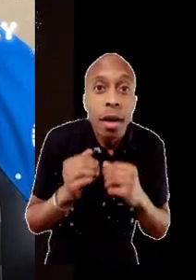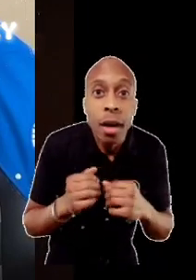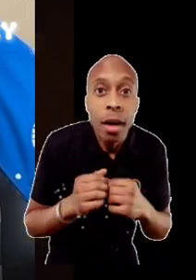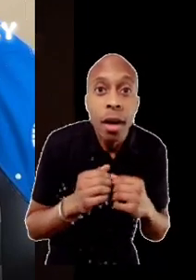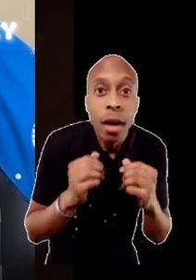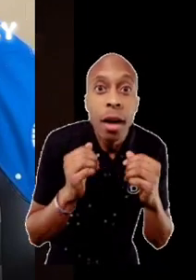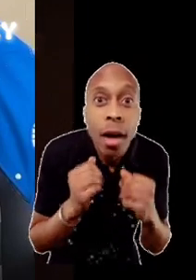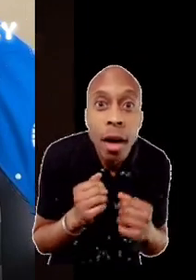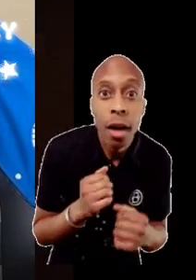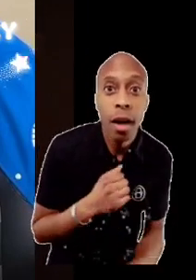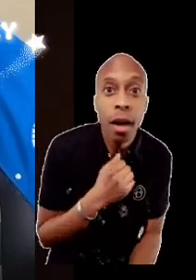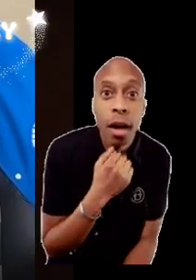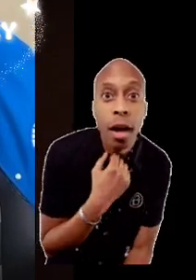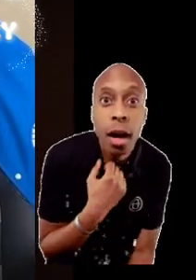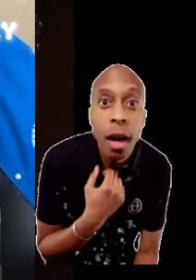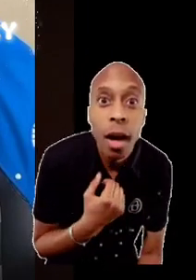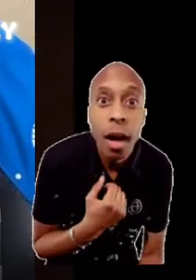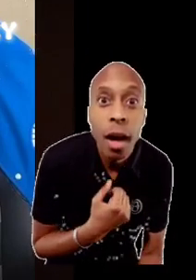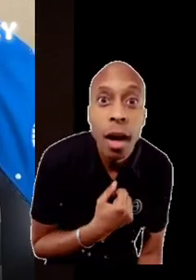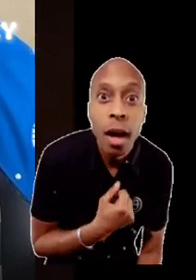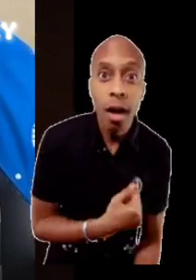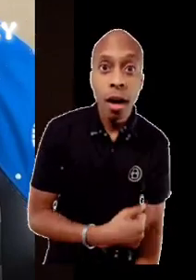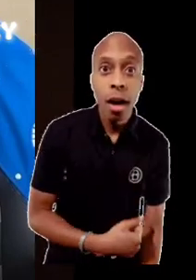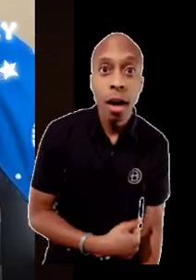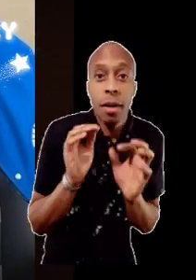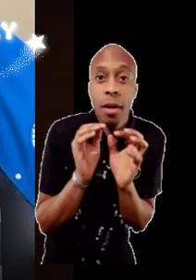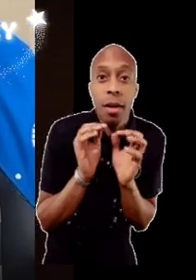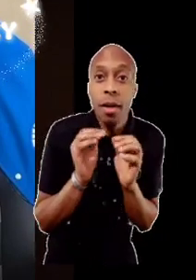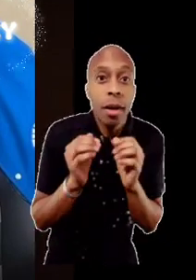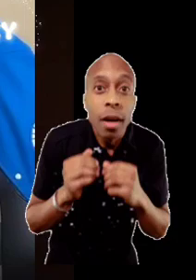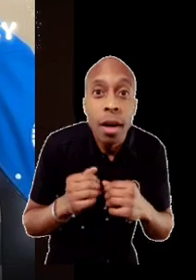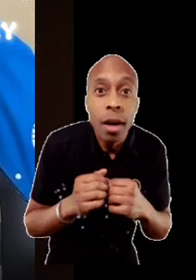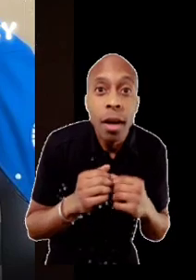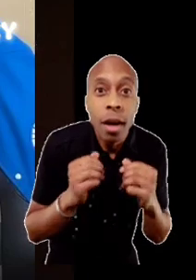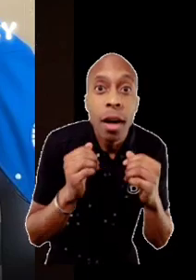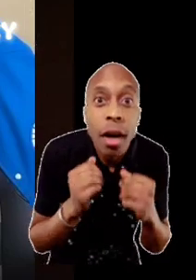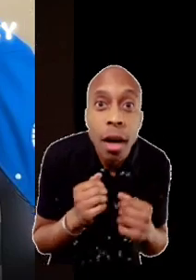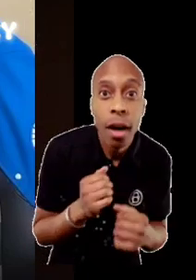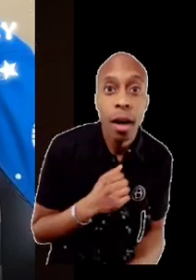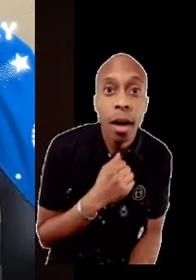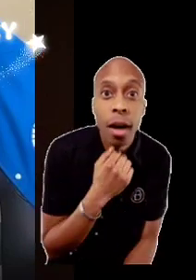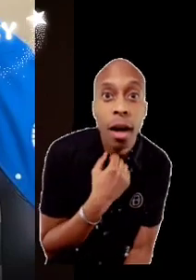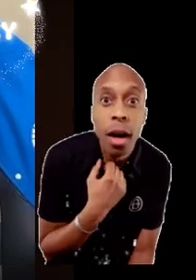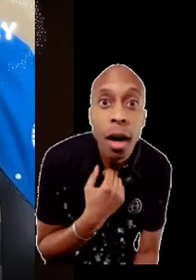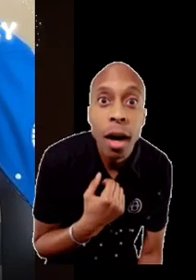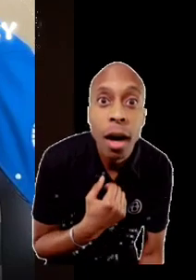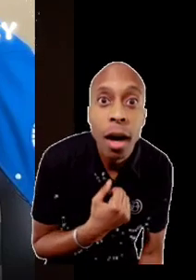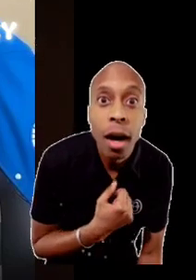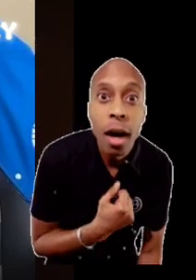Church can't save you no. A building will burn down. You no have nothing.